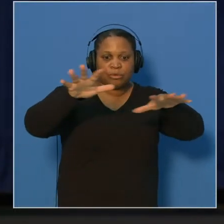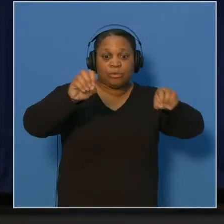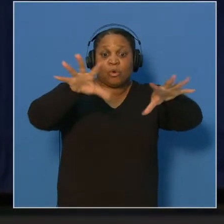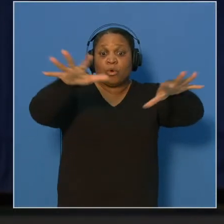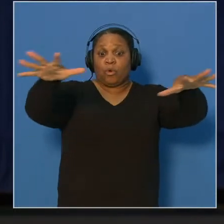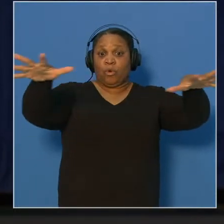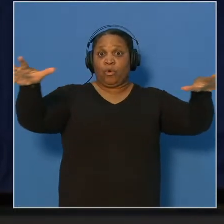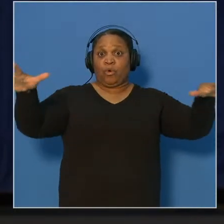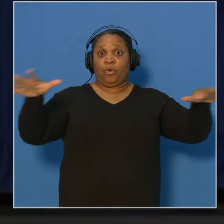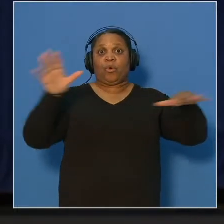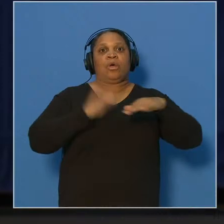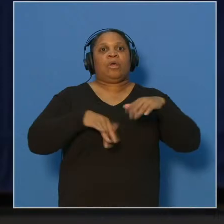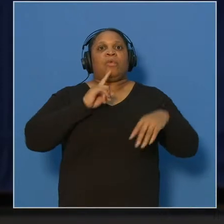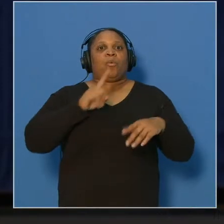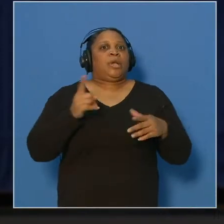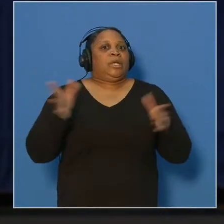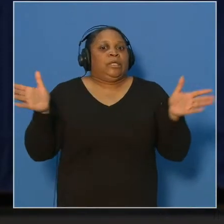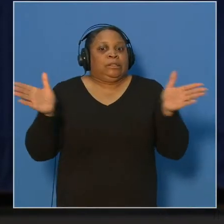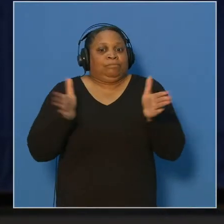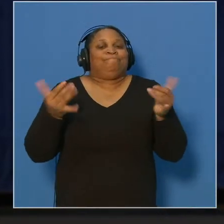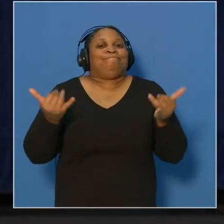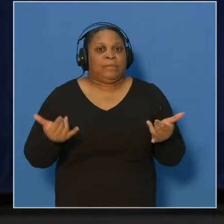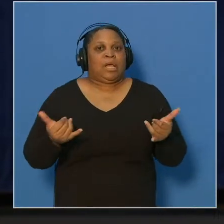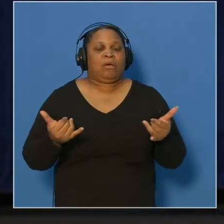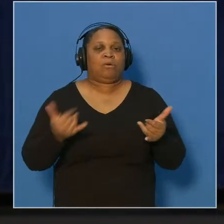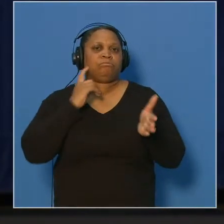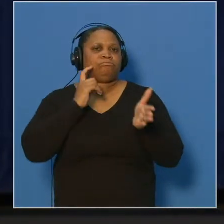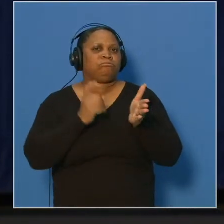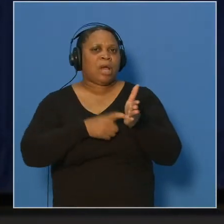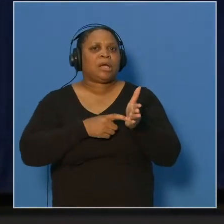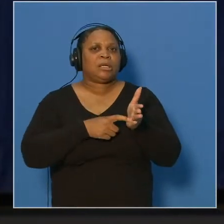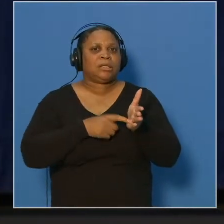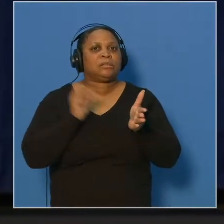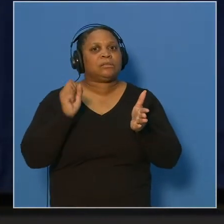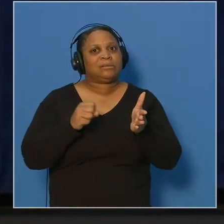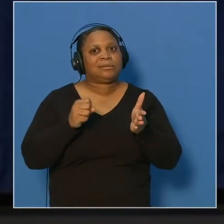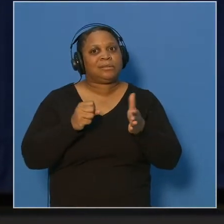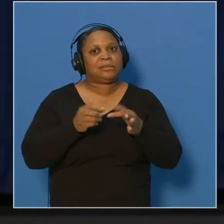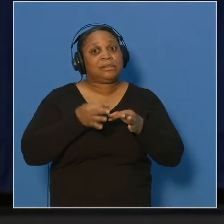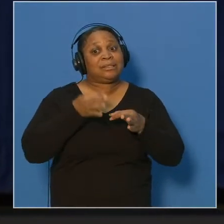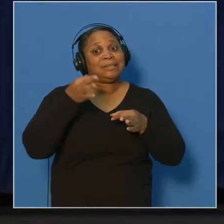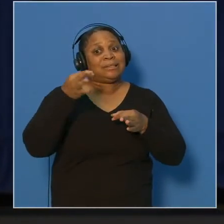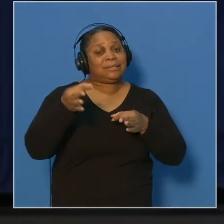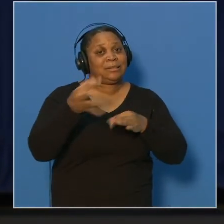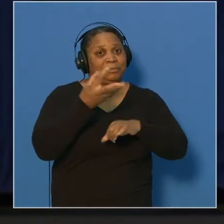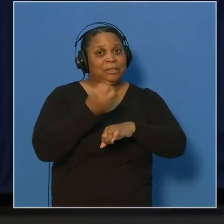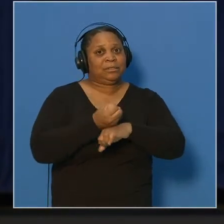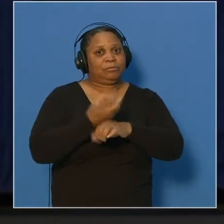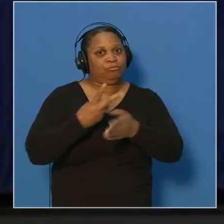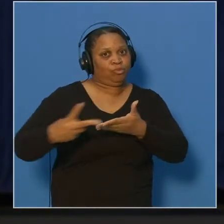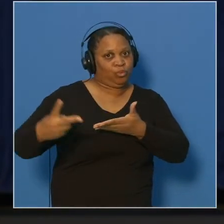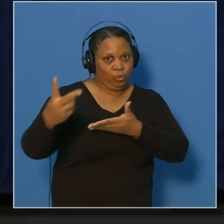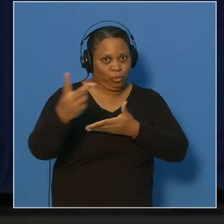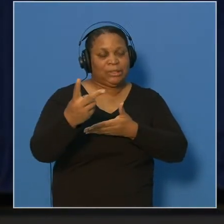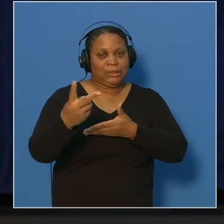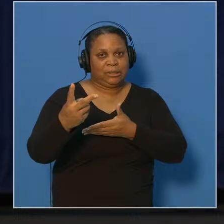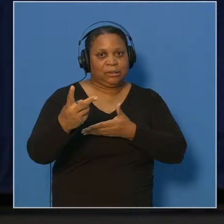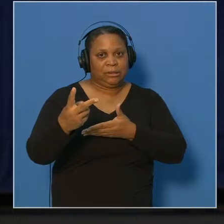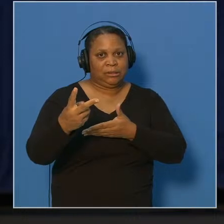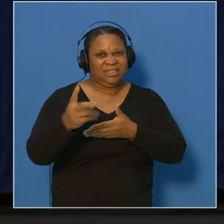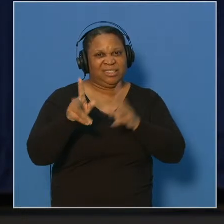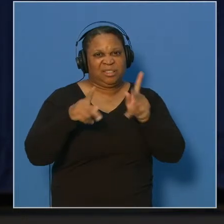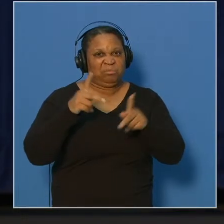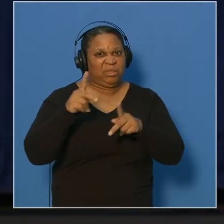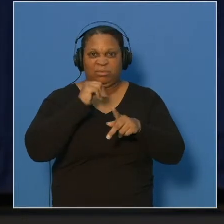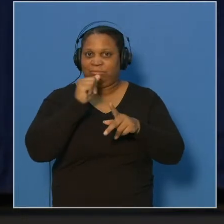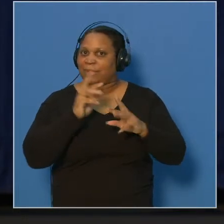what it has spread already. However, recognizing that it has been extended for a future 2 weeks, and certain persons may not